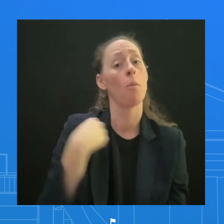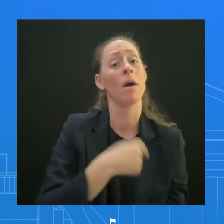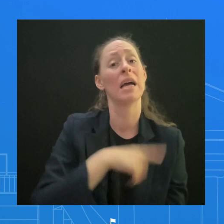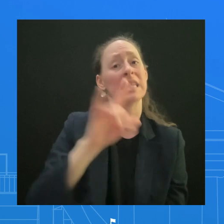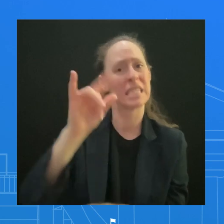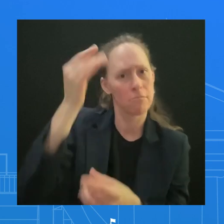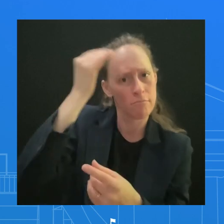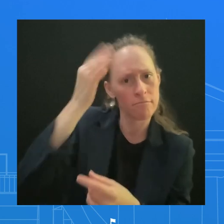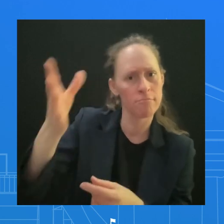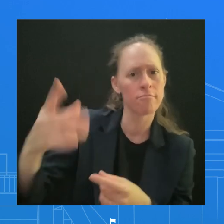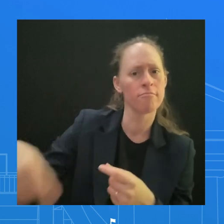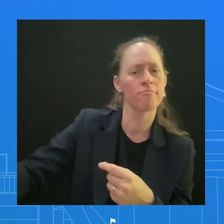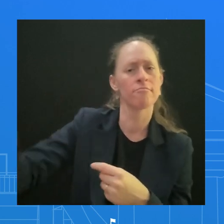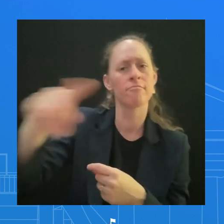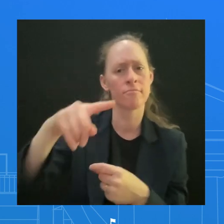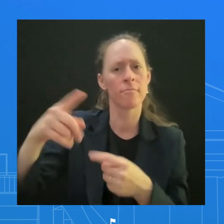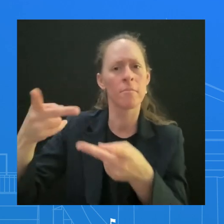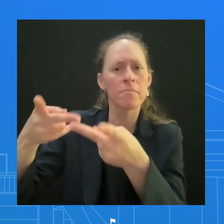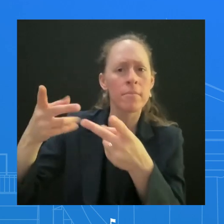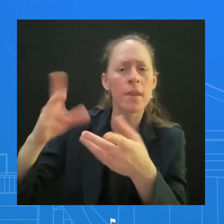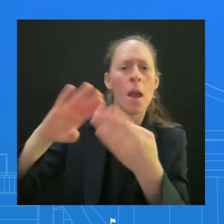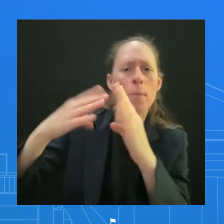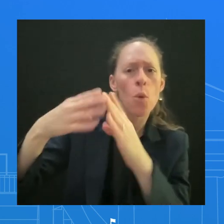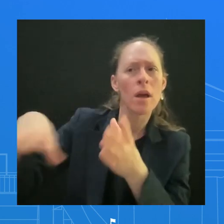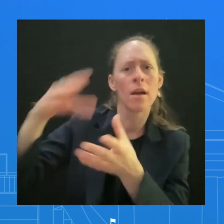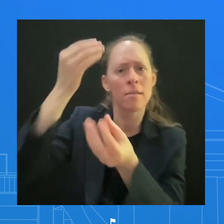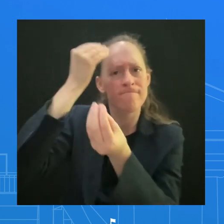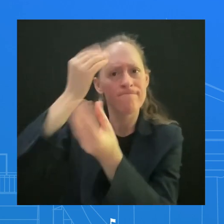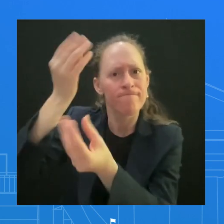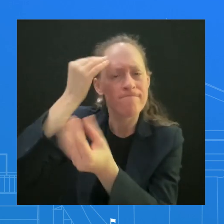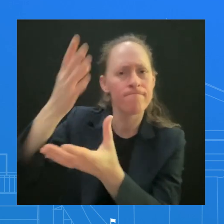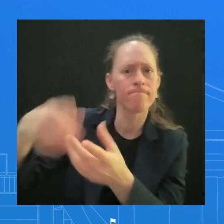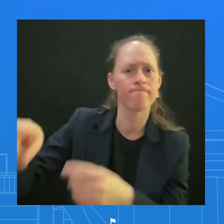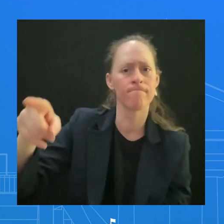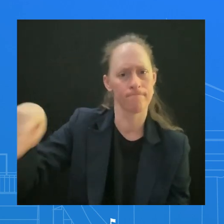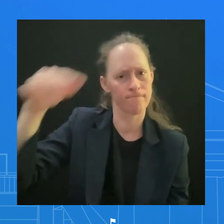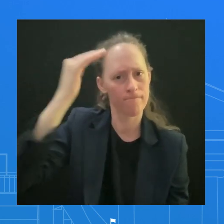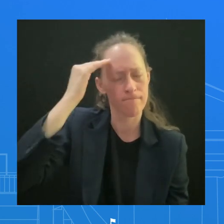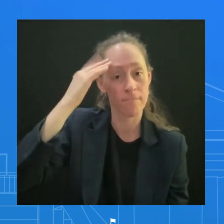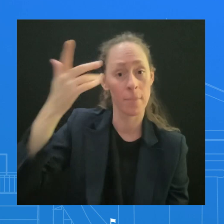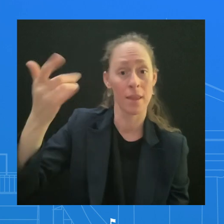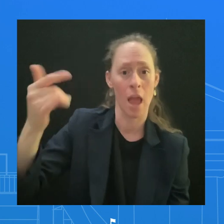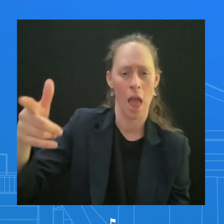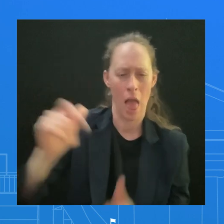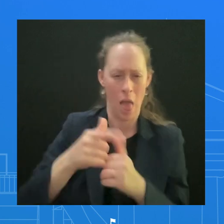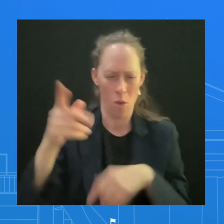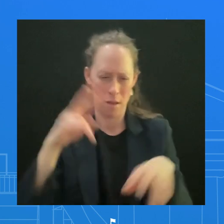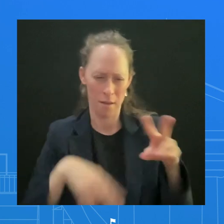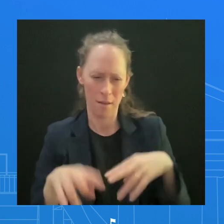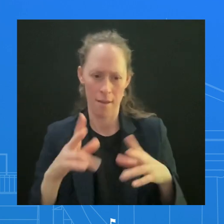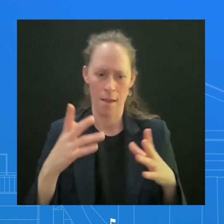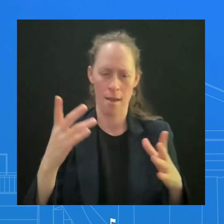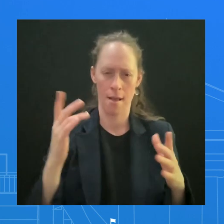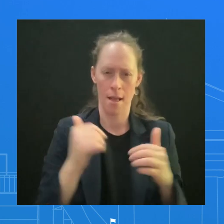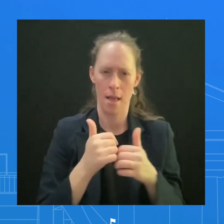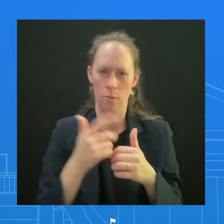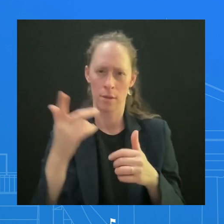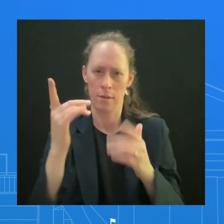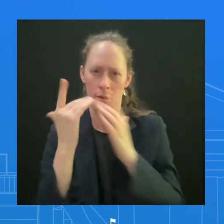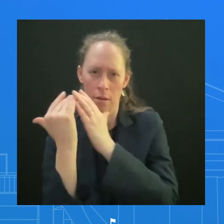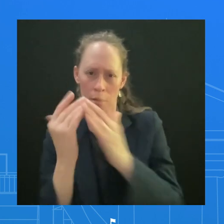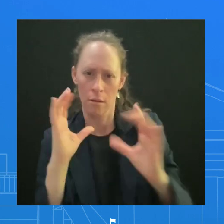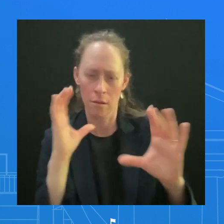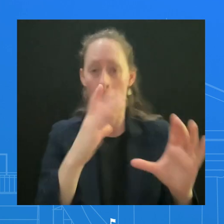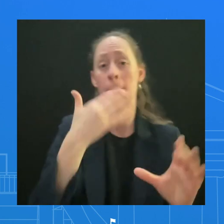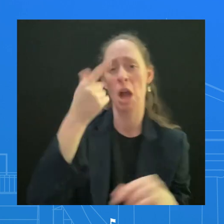I'm sure that was factored into the search plan in some way, but I'd refer you to the Coast Guard to speak to specifics. concerns that resources were wasted in searching the